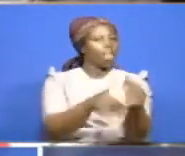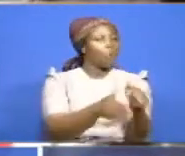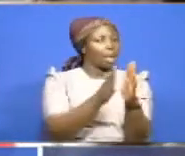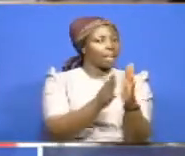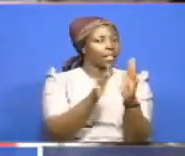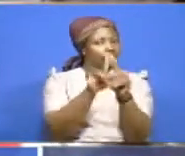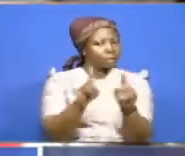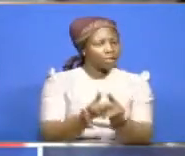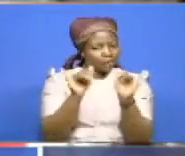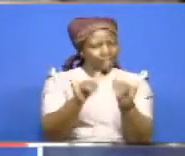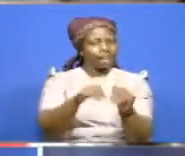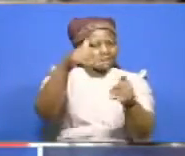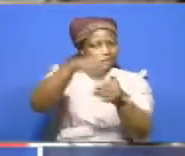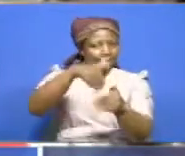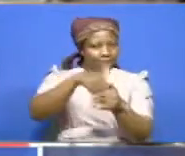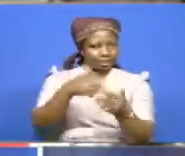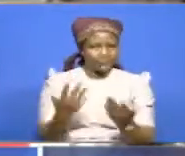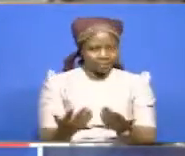within